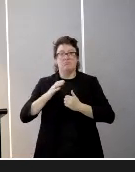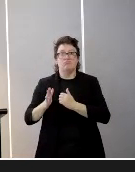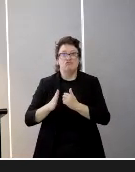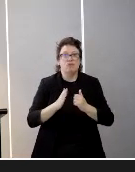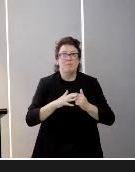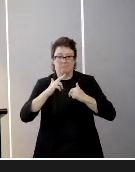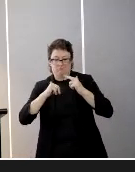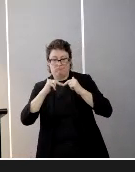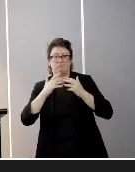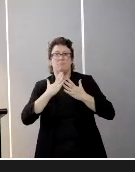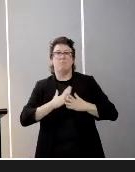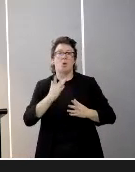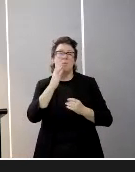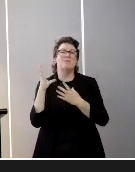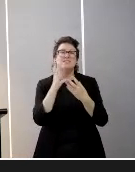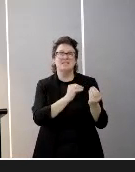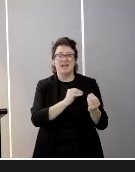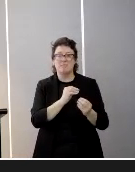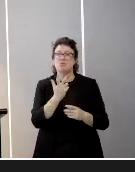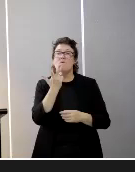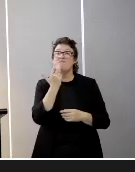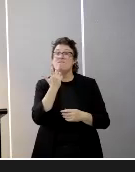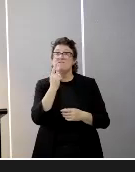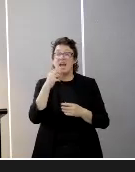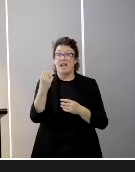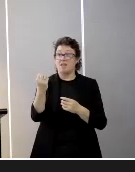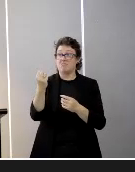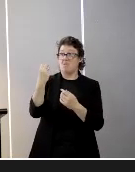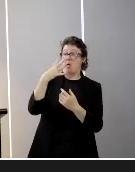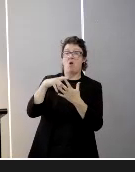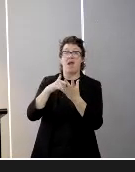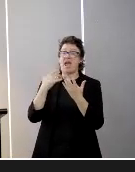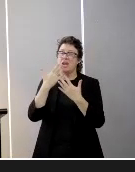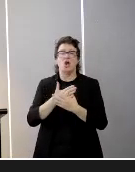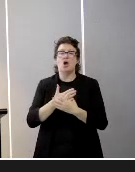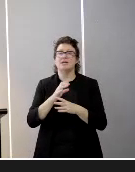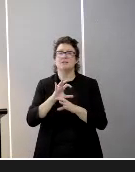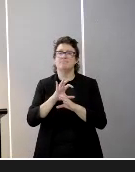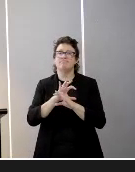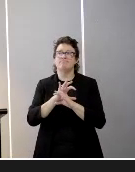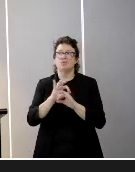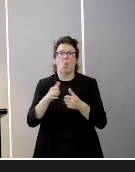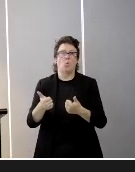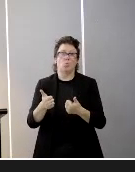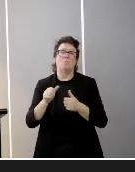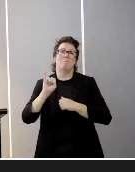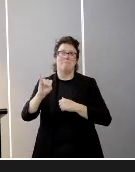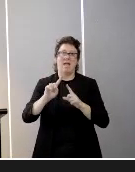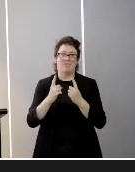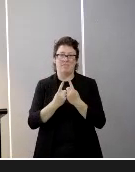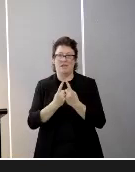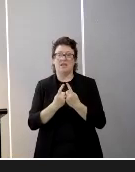asleep. So artificial light at night, we're learning is a bad thing, but it's something a lot of us can